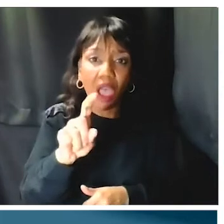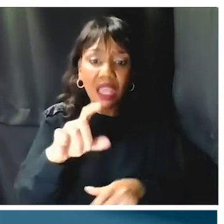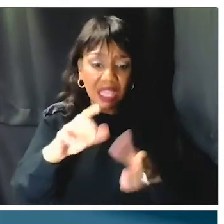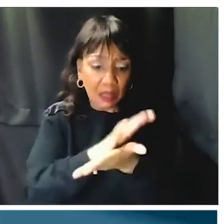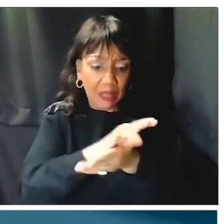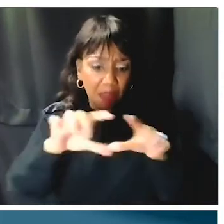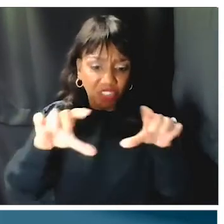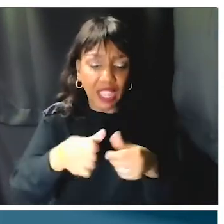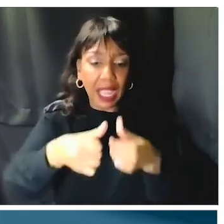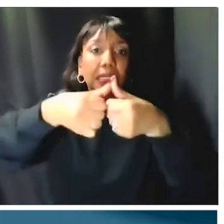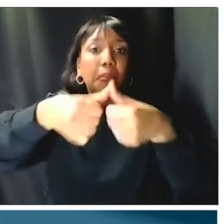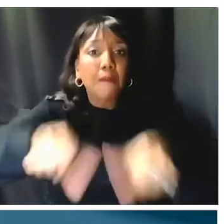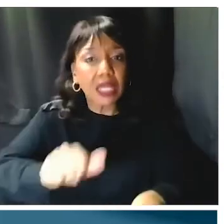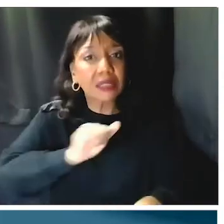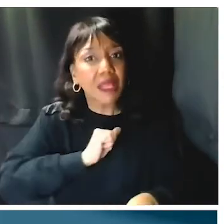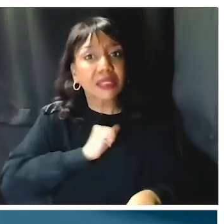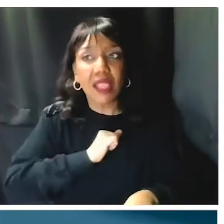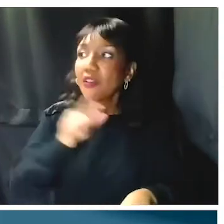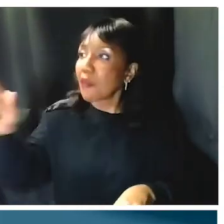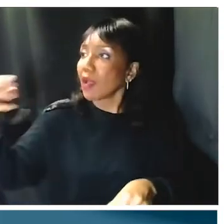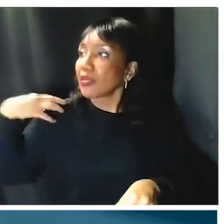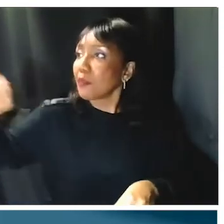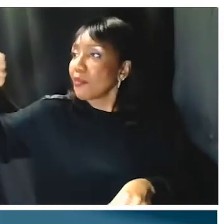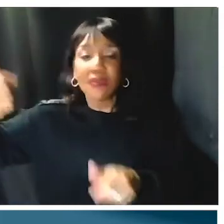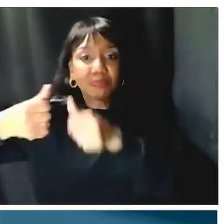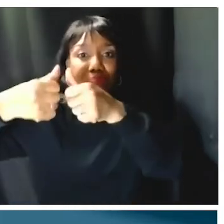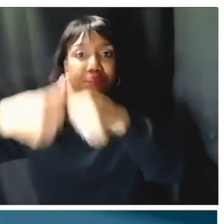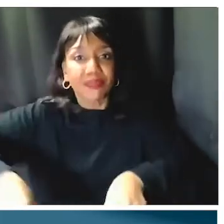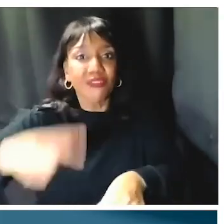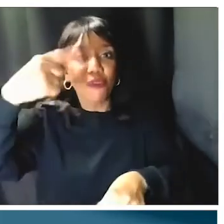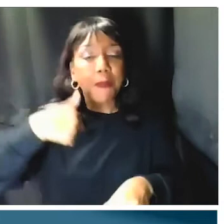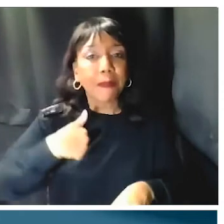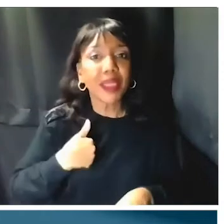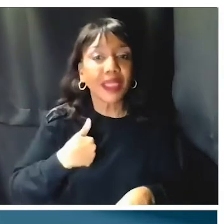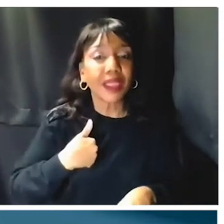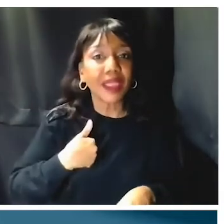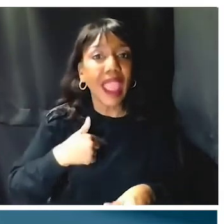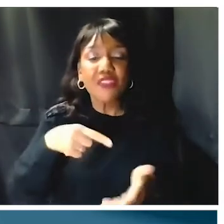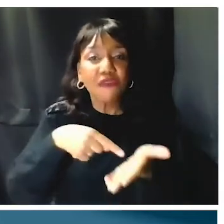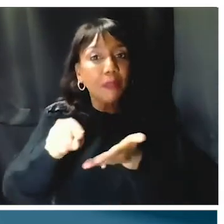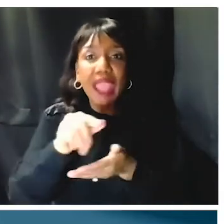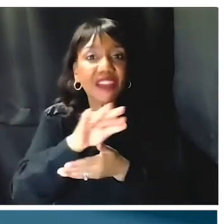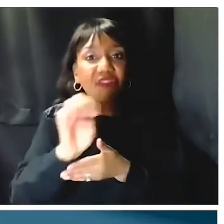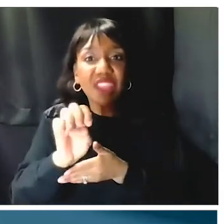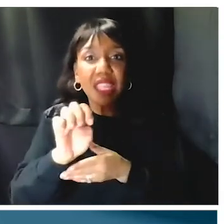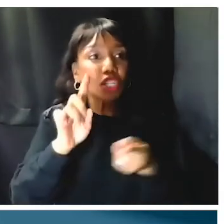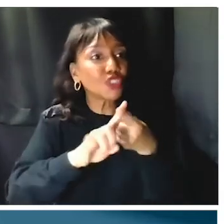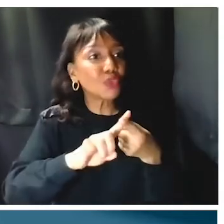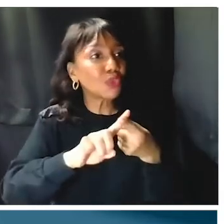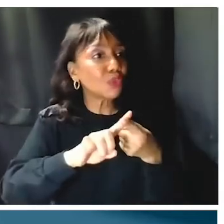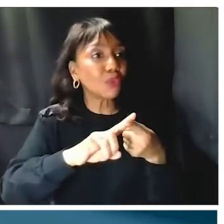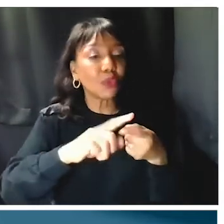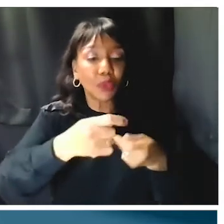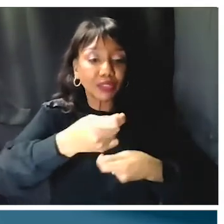the bank to deposit or cash or pay fees to a third party, such as a check cashing company,